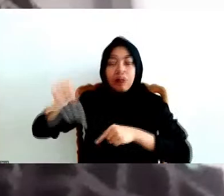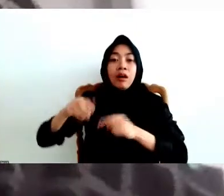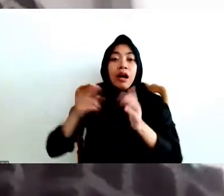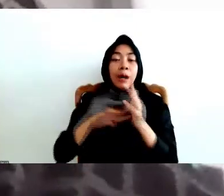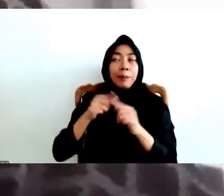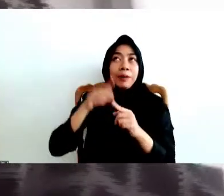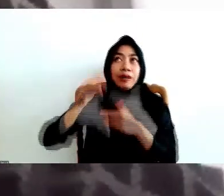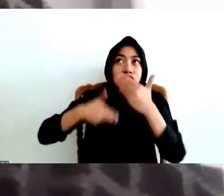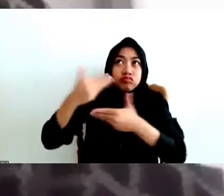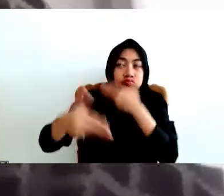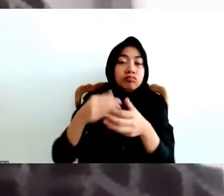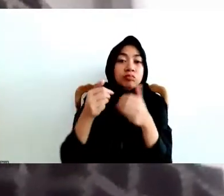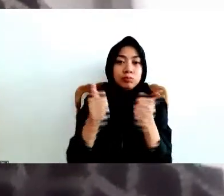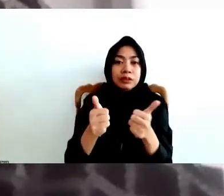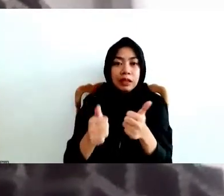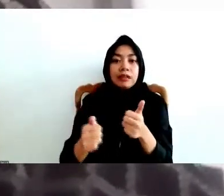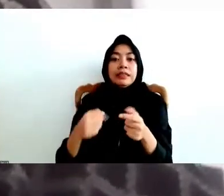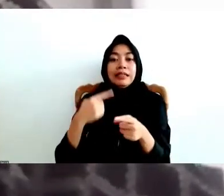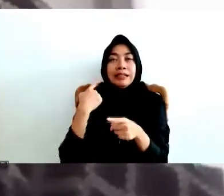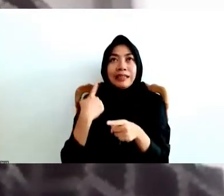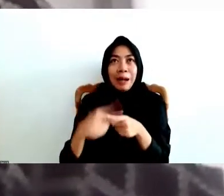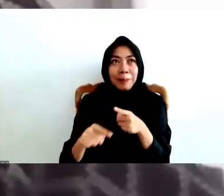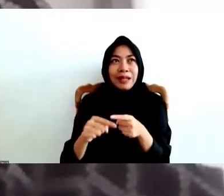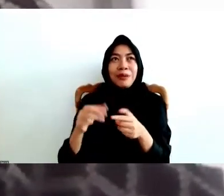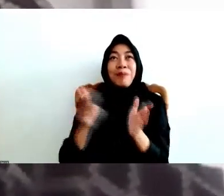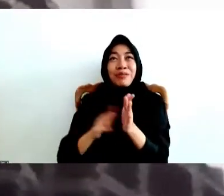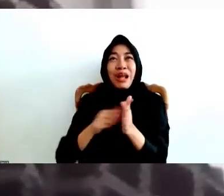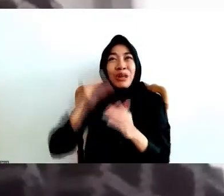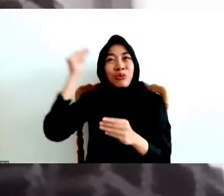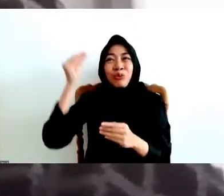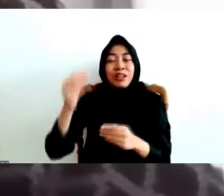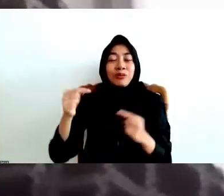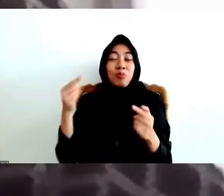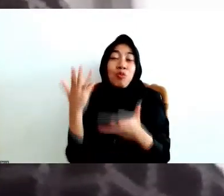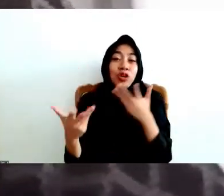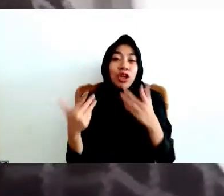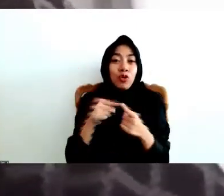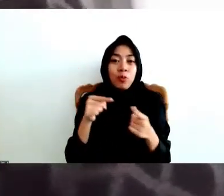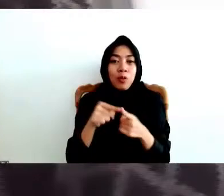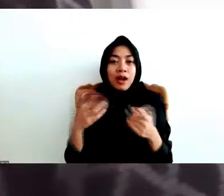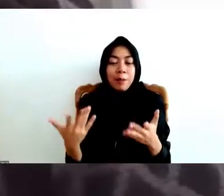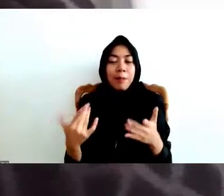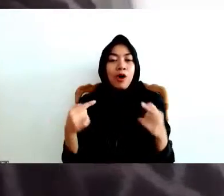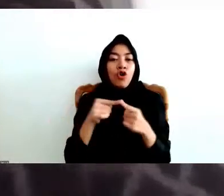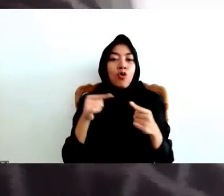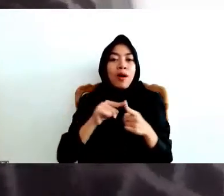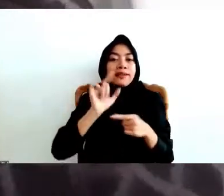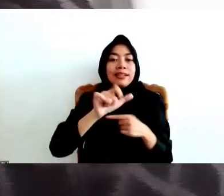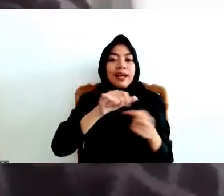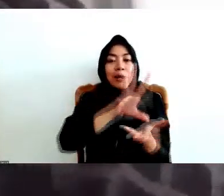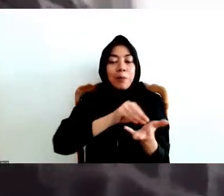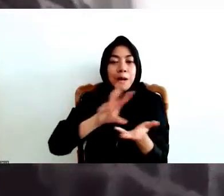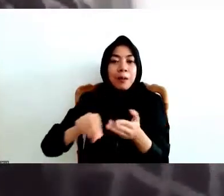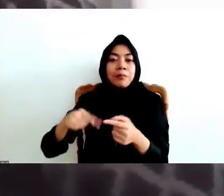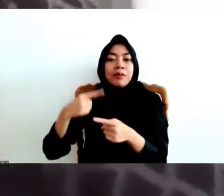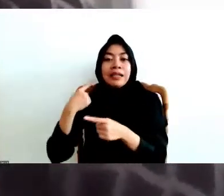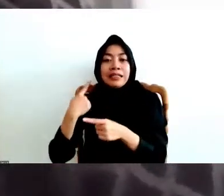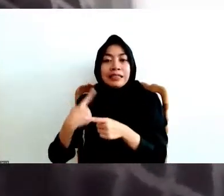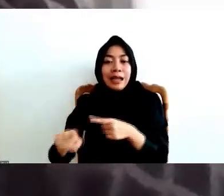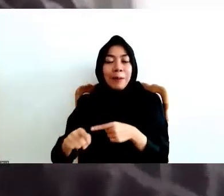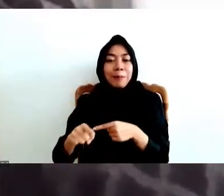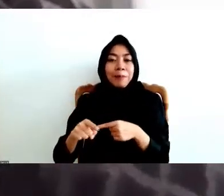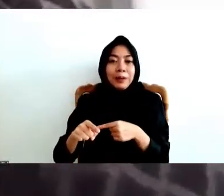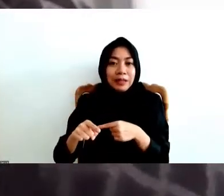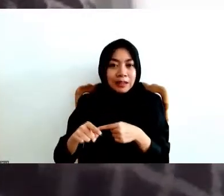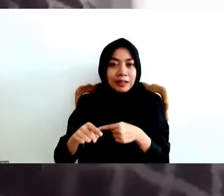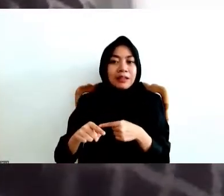maybe the complicated part that you may feel is related with the methodology. But as Dr. Elan Satriawan pointed out, it has been